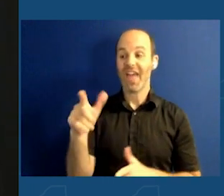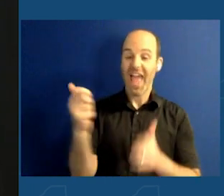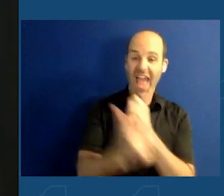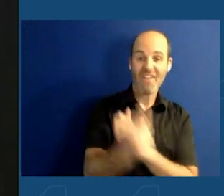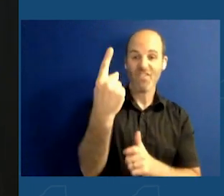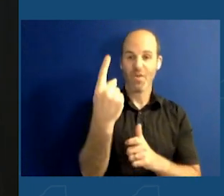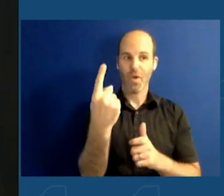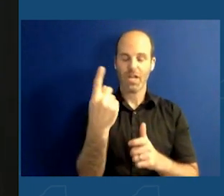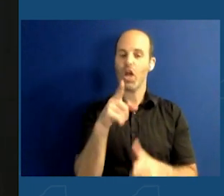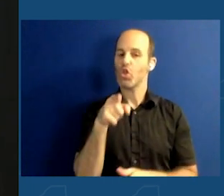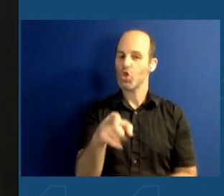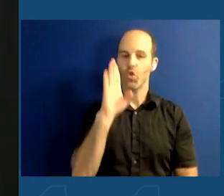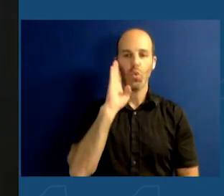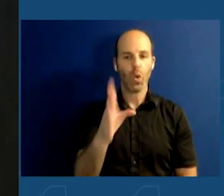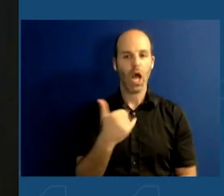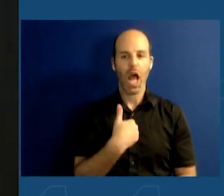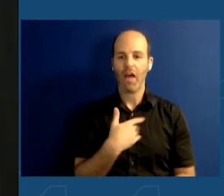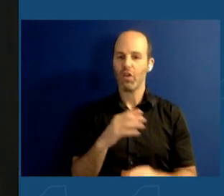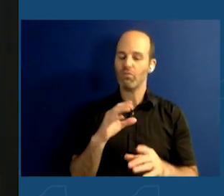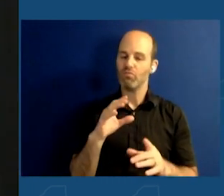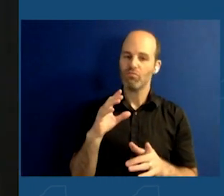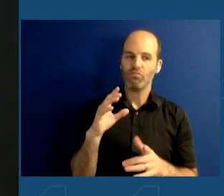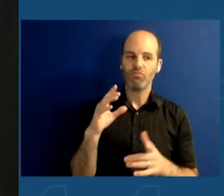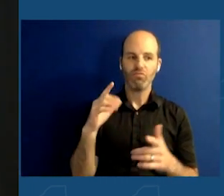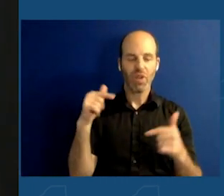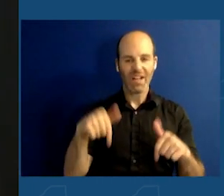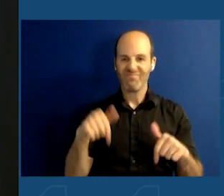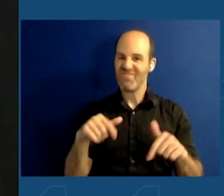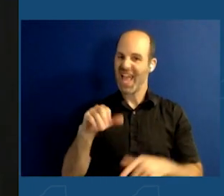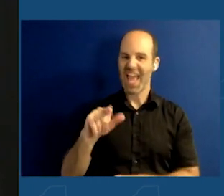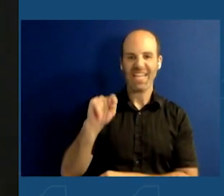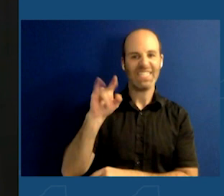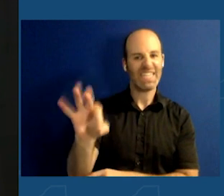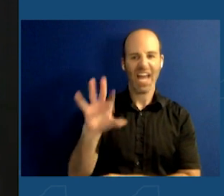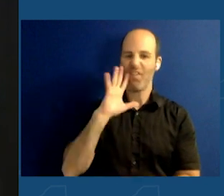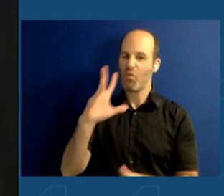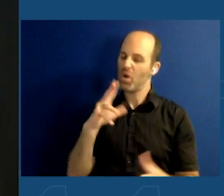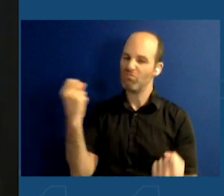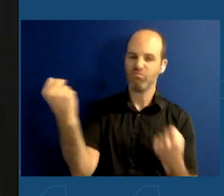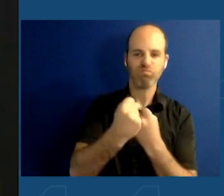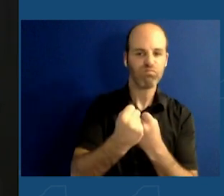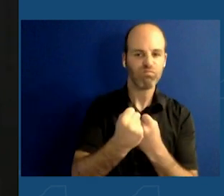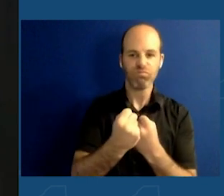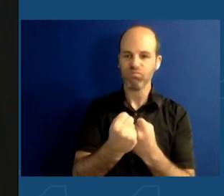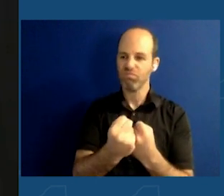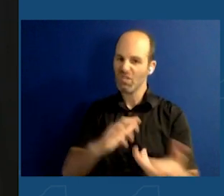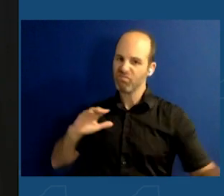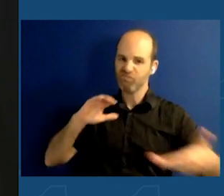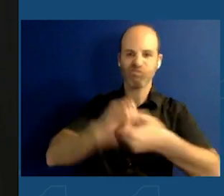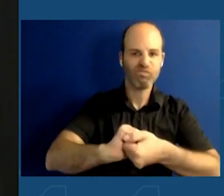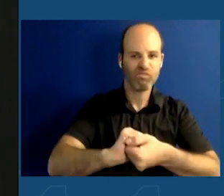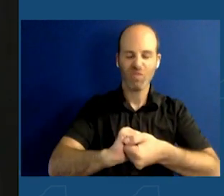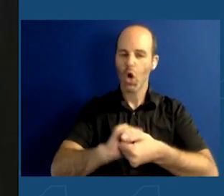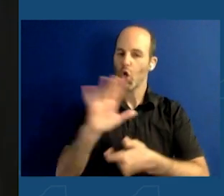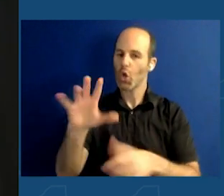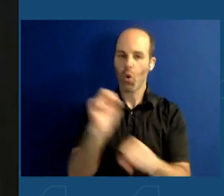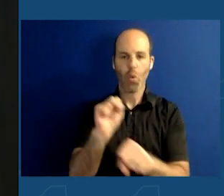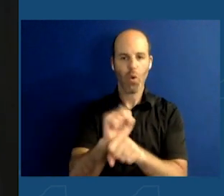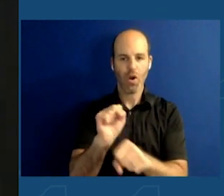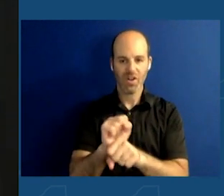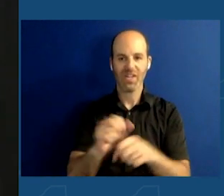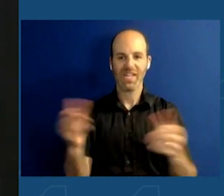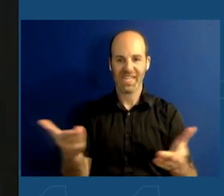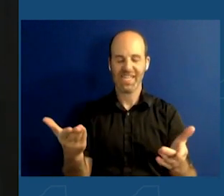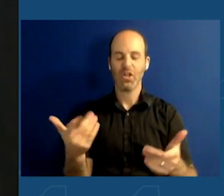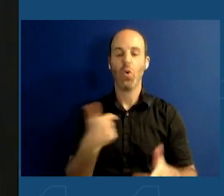no stronger and more reliable partner than ATF to support and uplift your incredible efforts here. This group knows